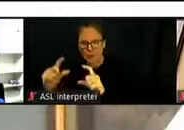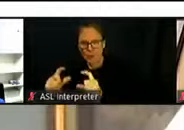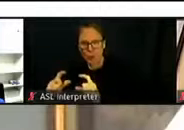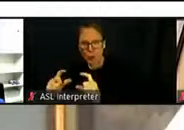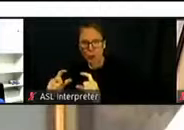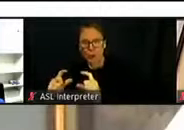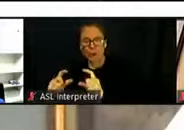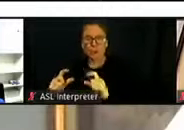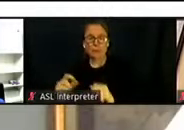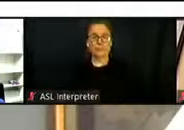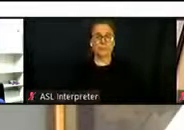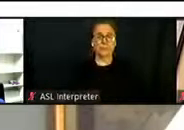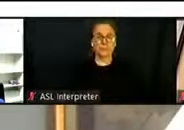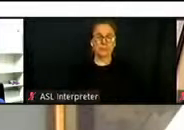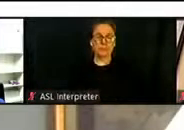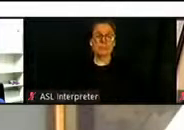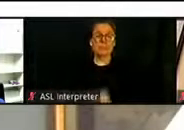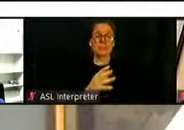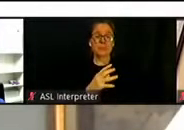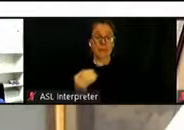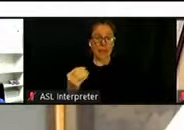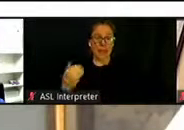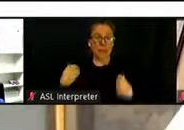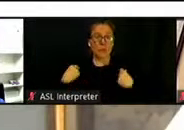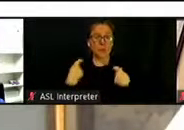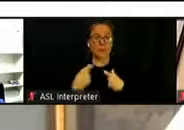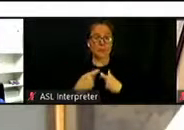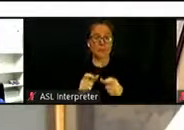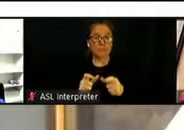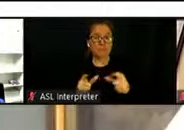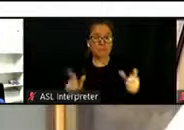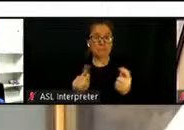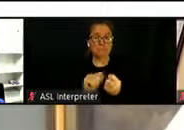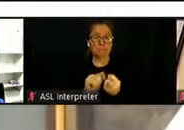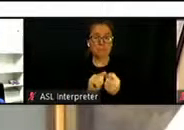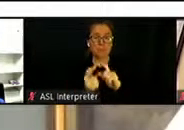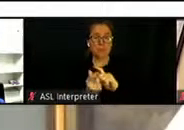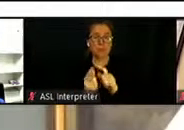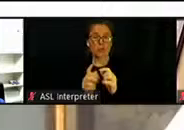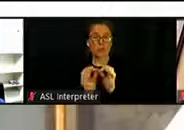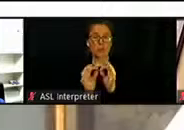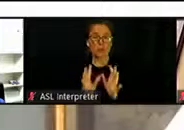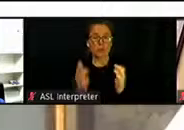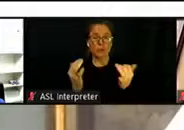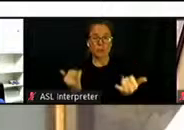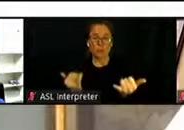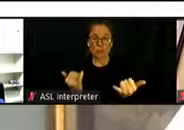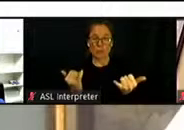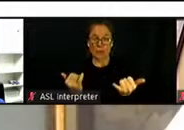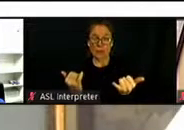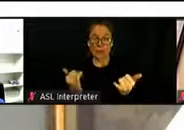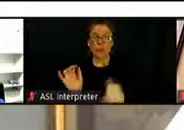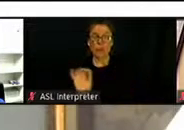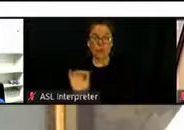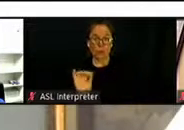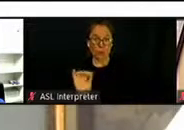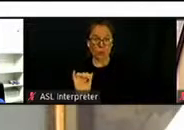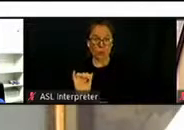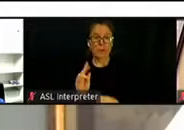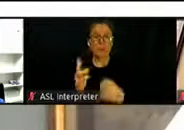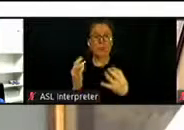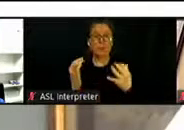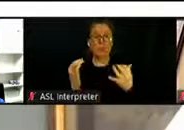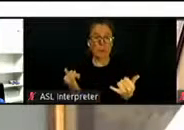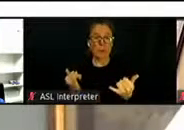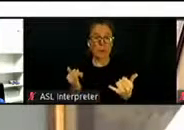on the screen. As well, we have Spanish language interpretation tonight, and I am going to now kick